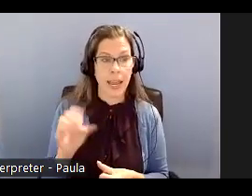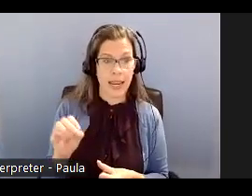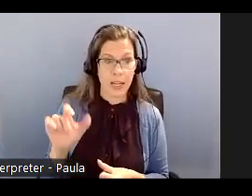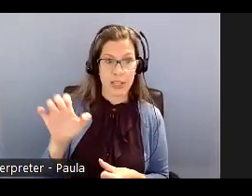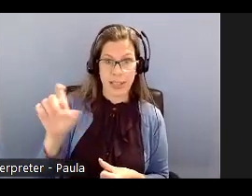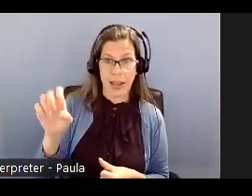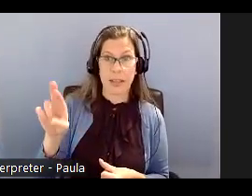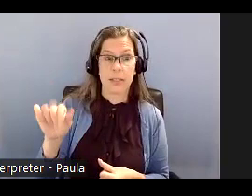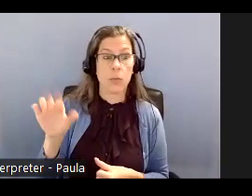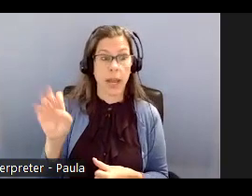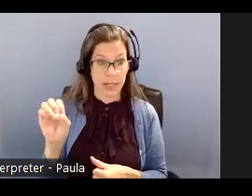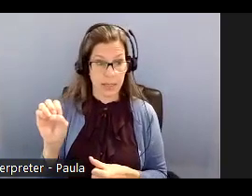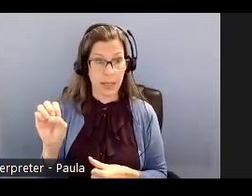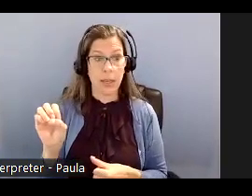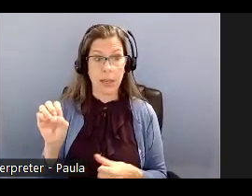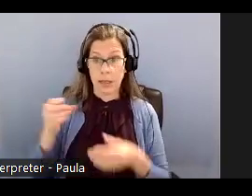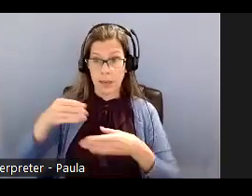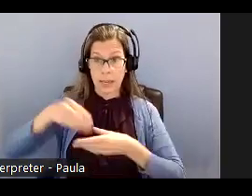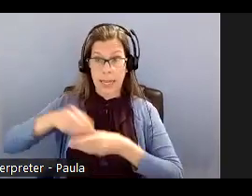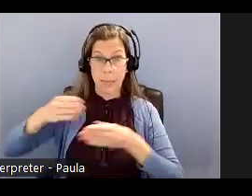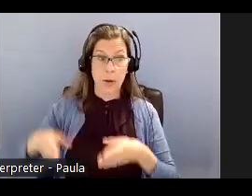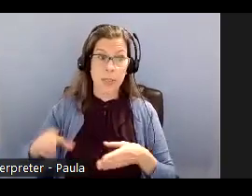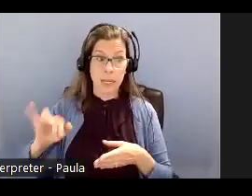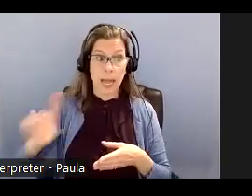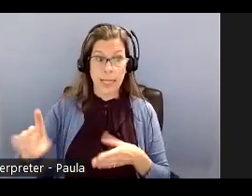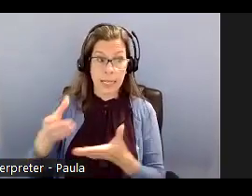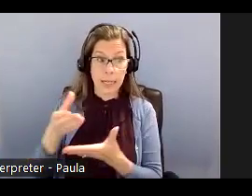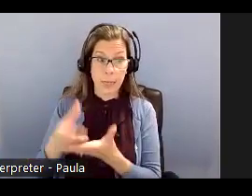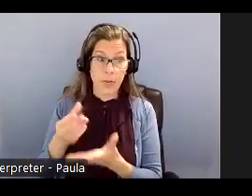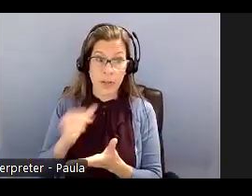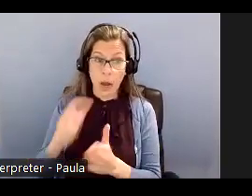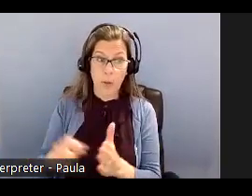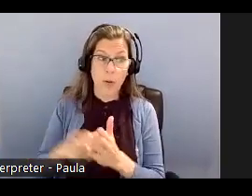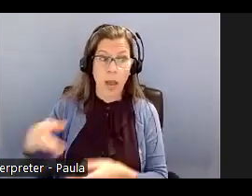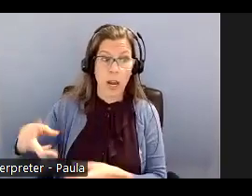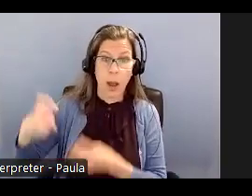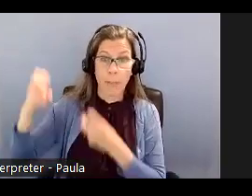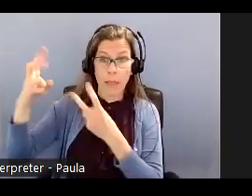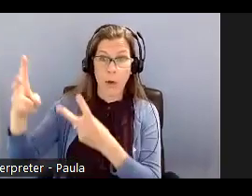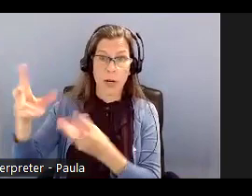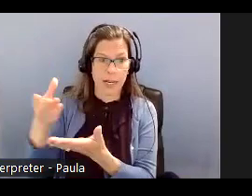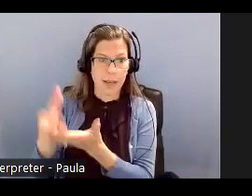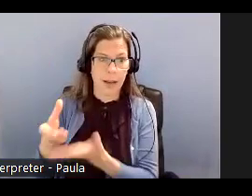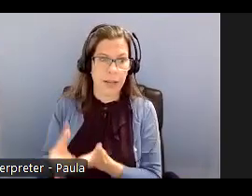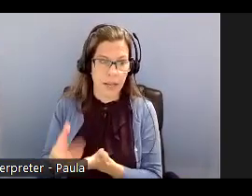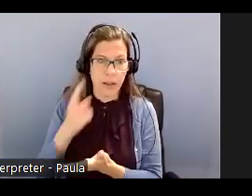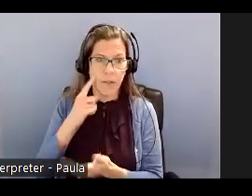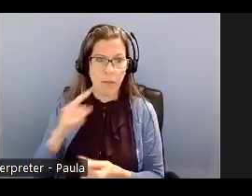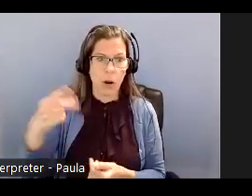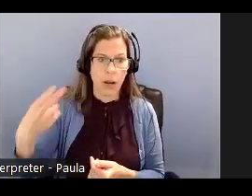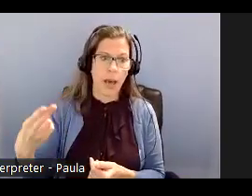race. In-person ID proving does not require uploading any type of documentation into Health Plan